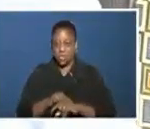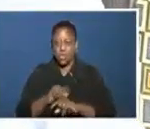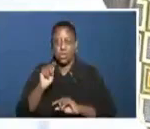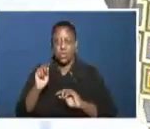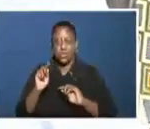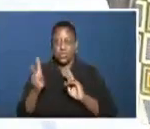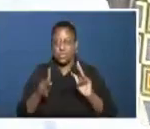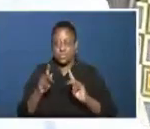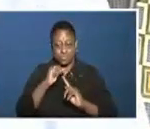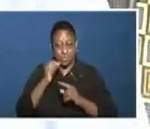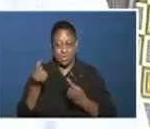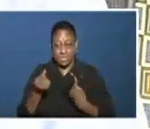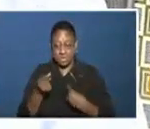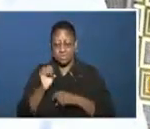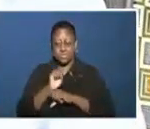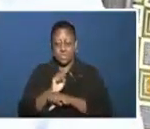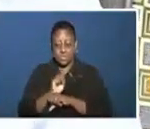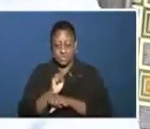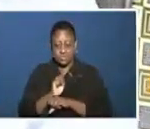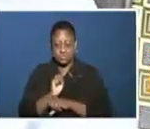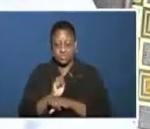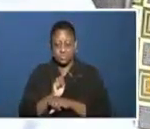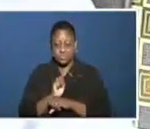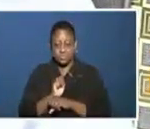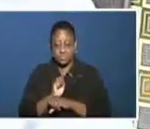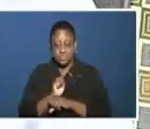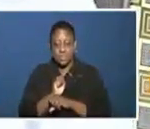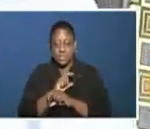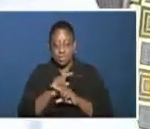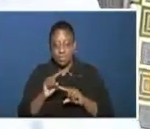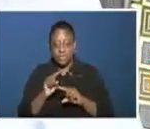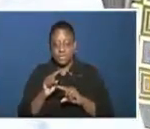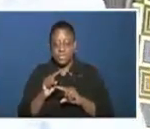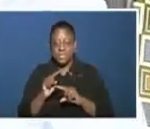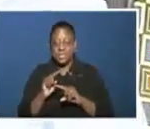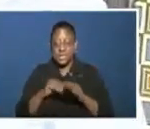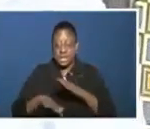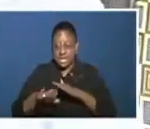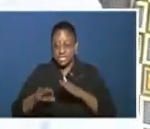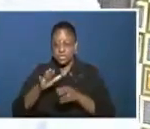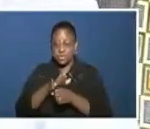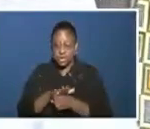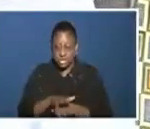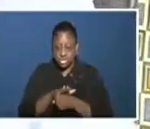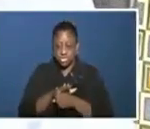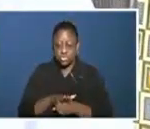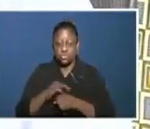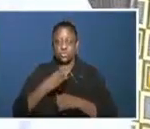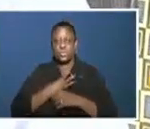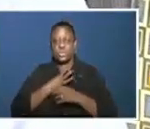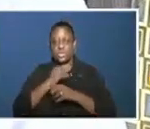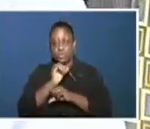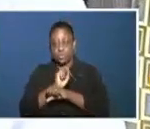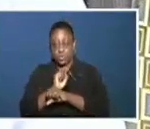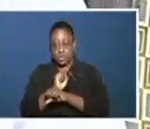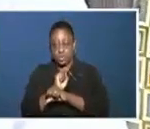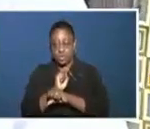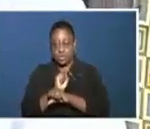have an opportunity to demonstrate that under pressure we can put in place a contingency plan